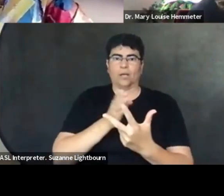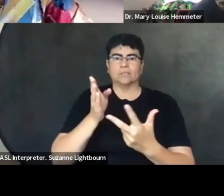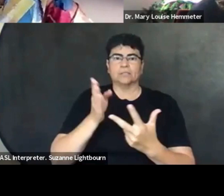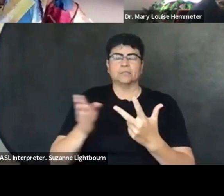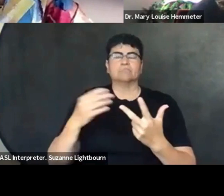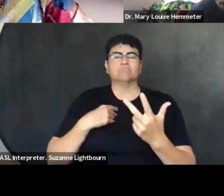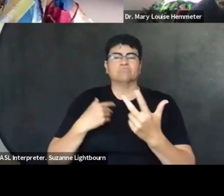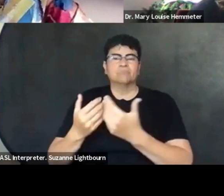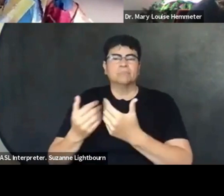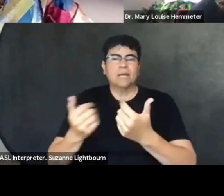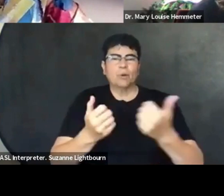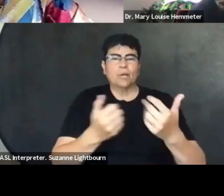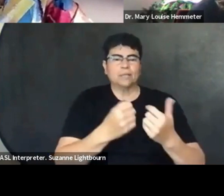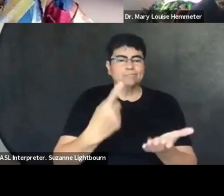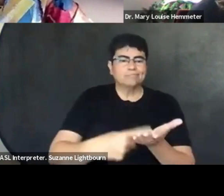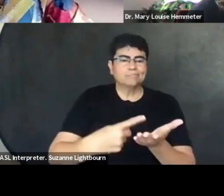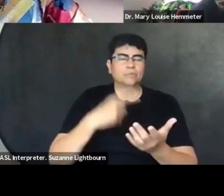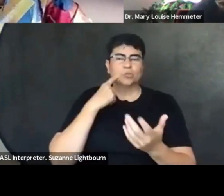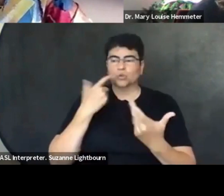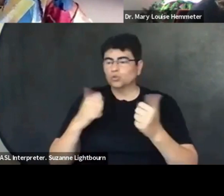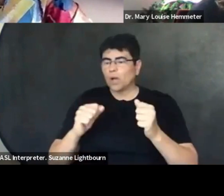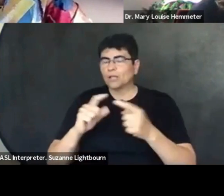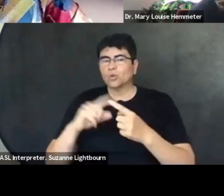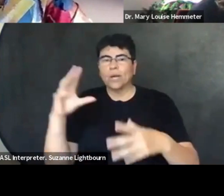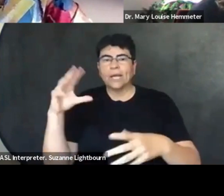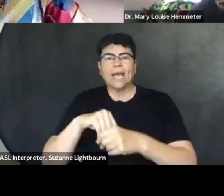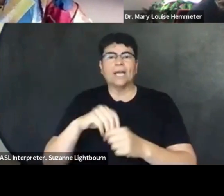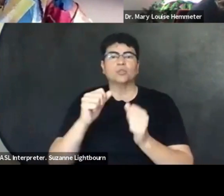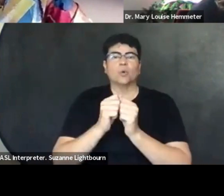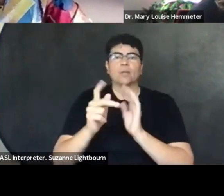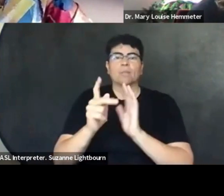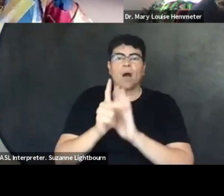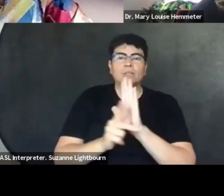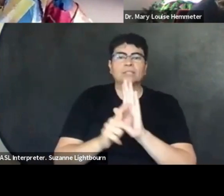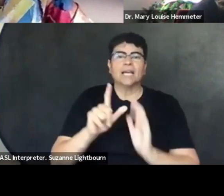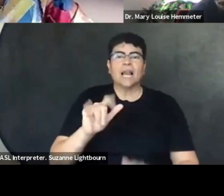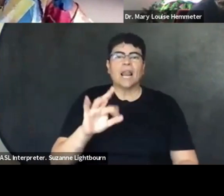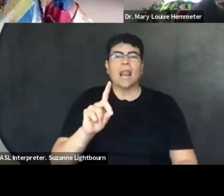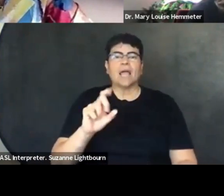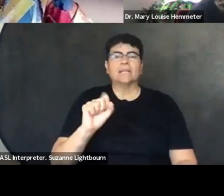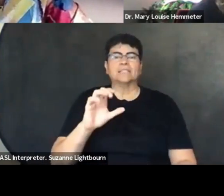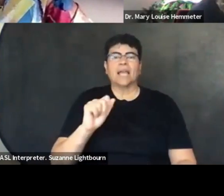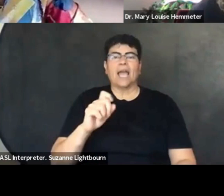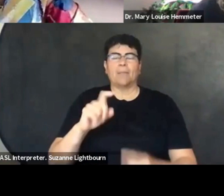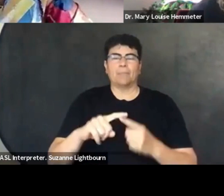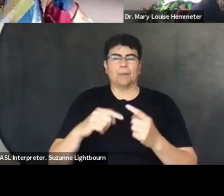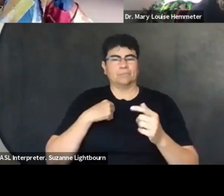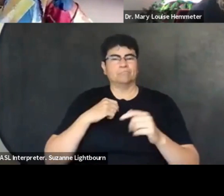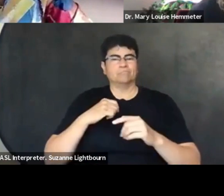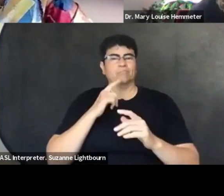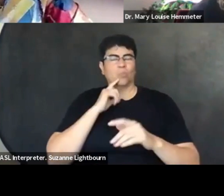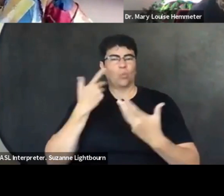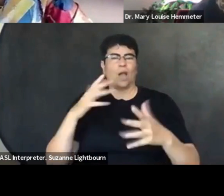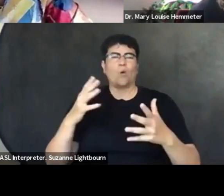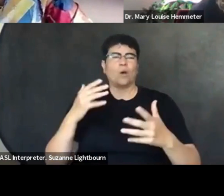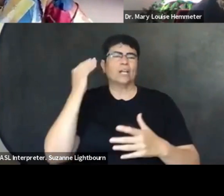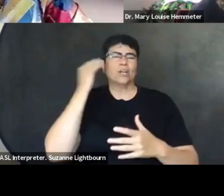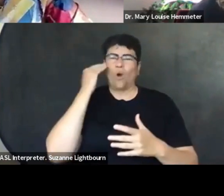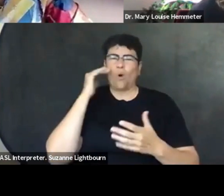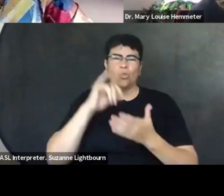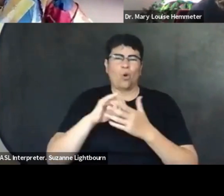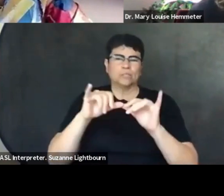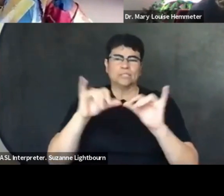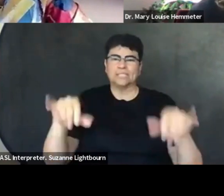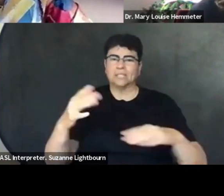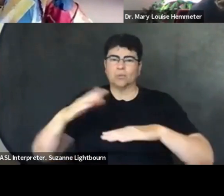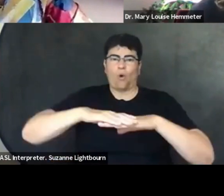in order to kind of engage with the policy landscape deeply and concretely, but we know all of these systems overlap, and we